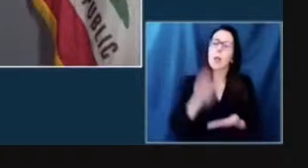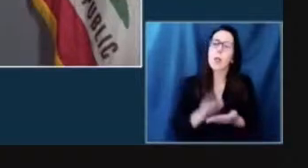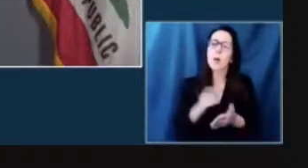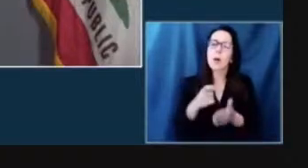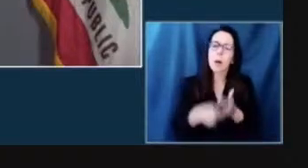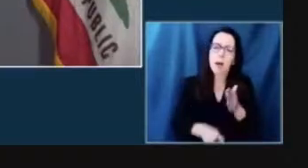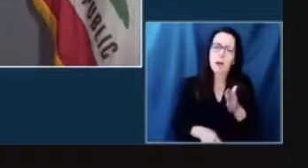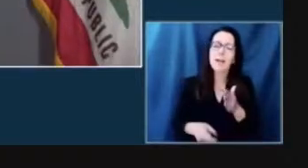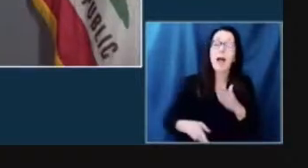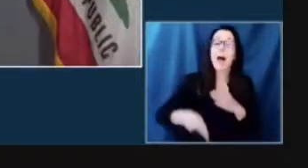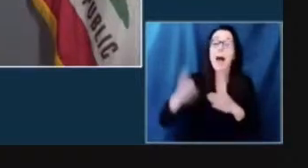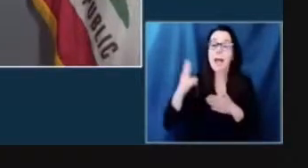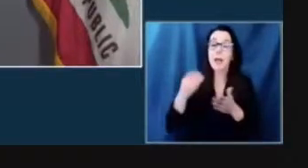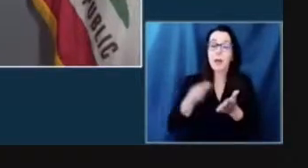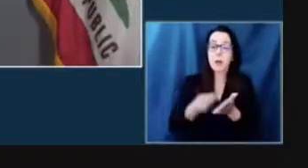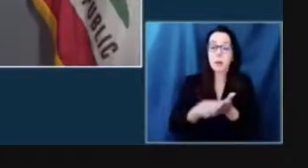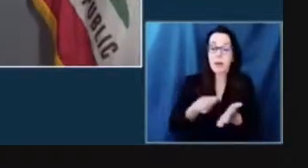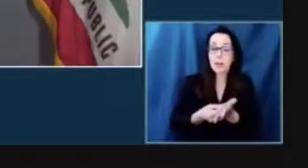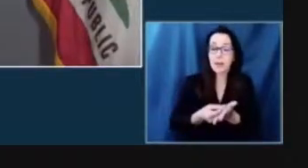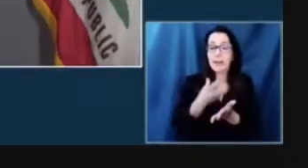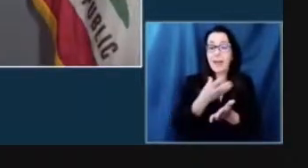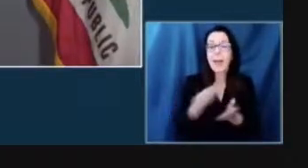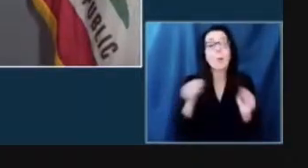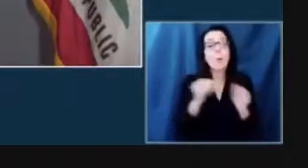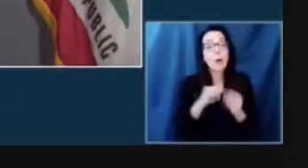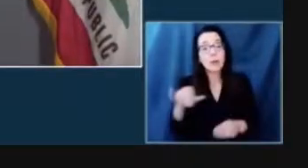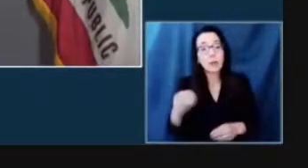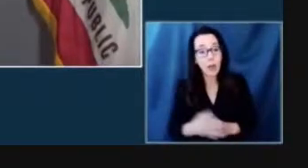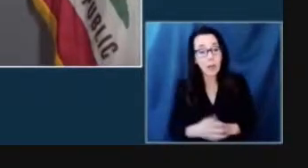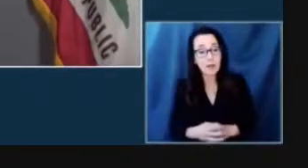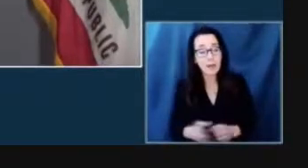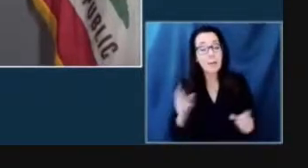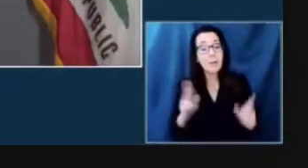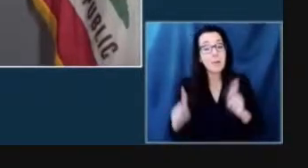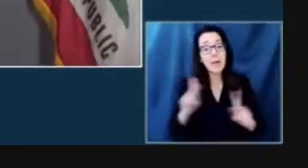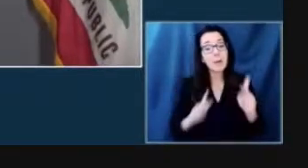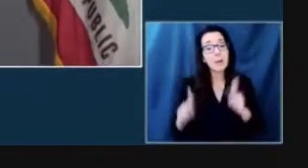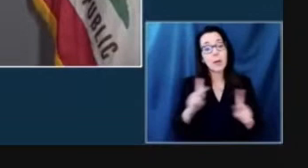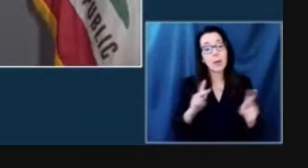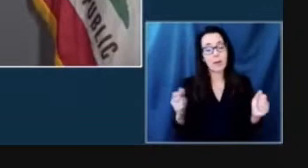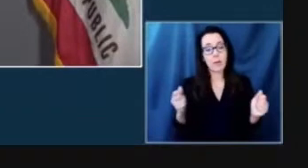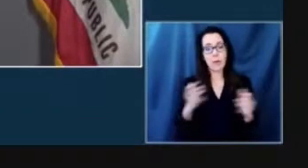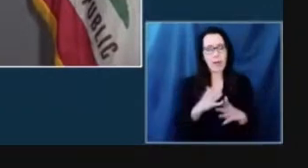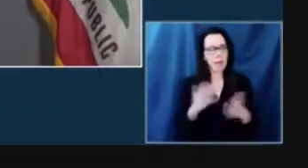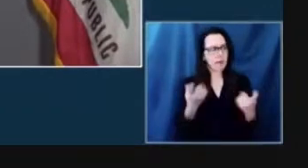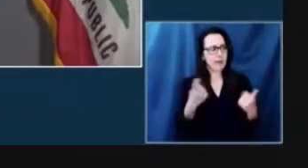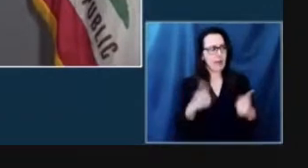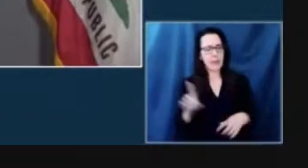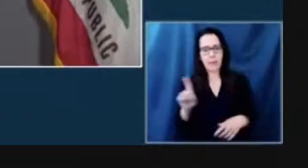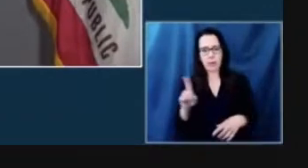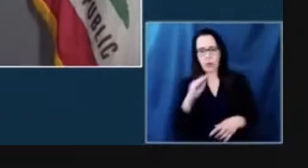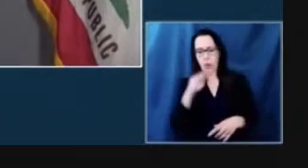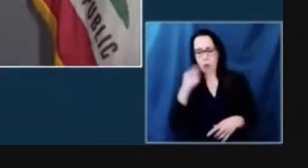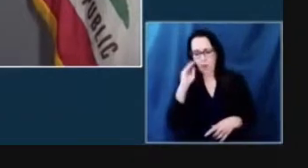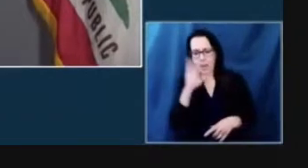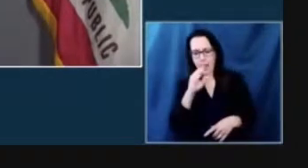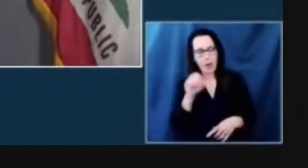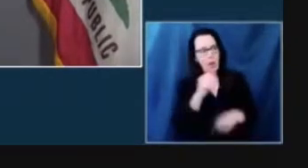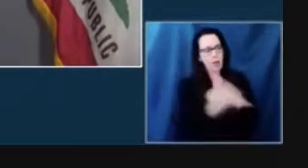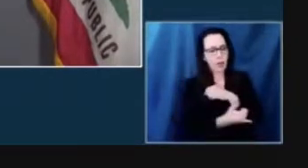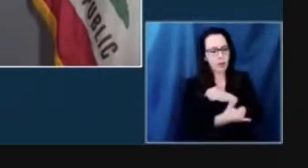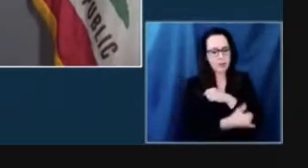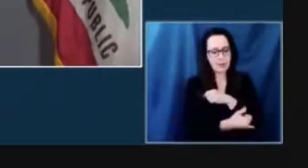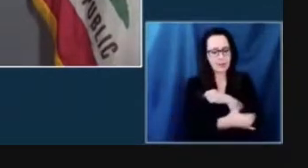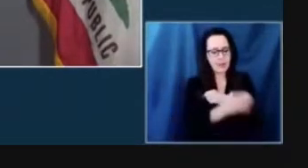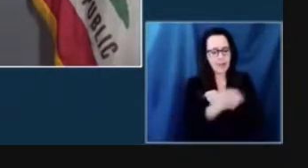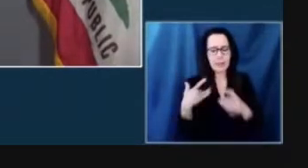At the same time, too many are alarmed at the state of democracy at home and abroad, and worried about what it might